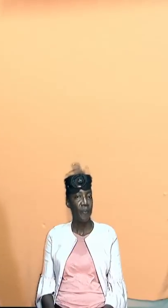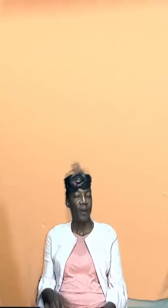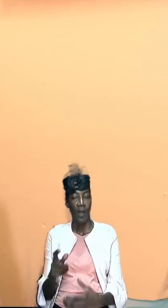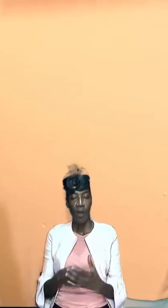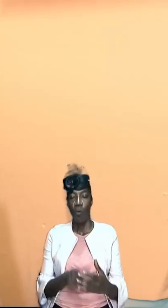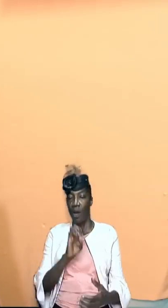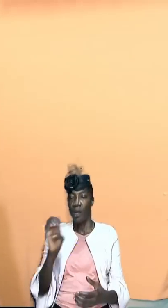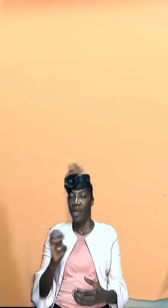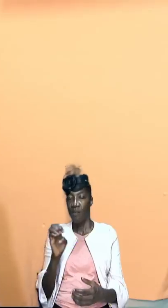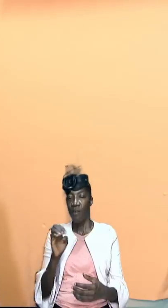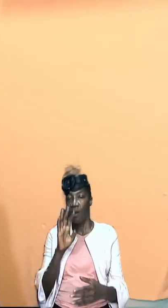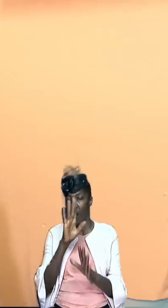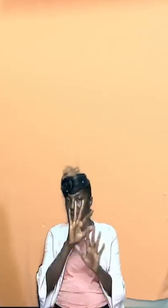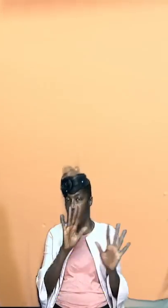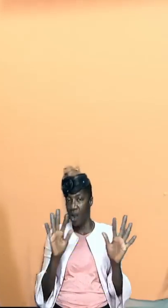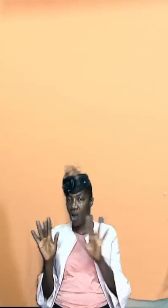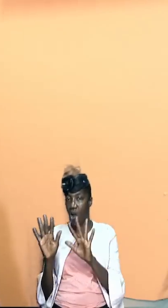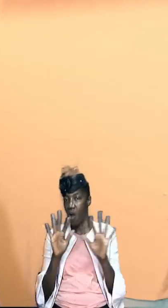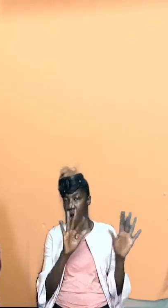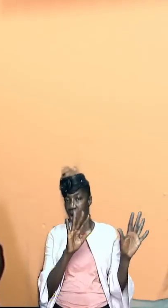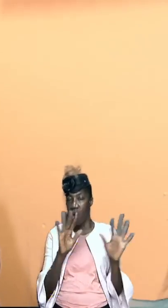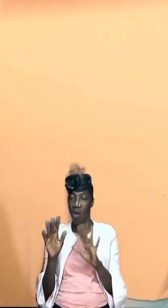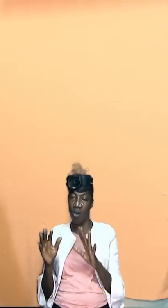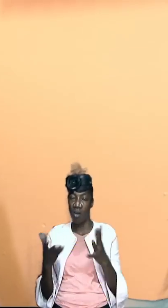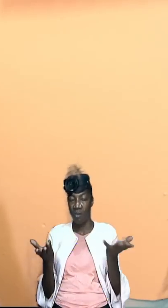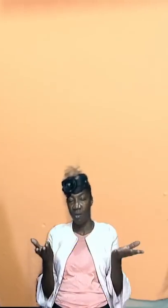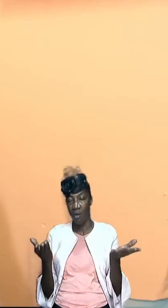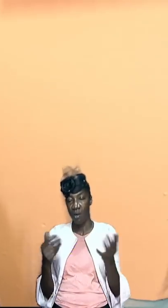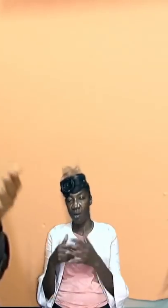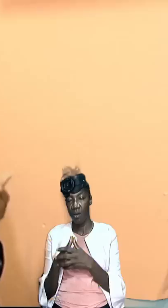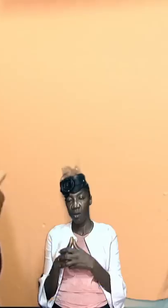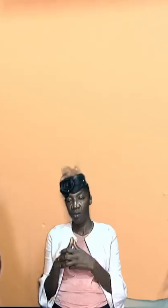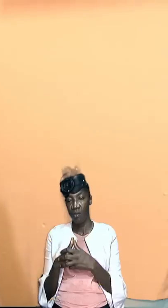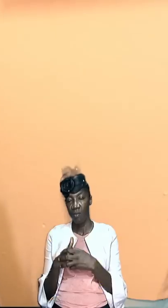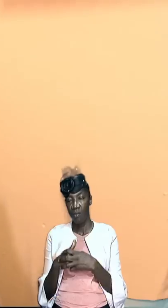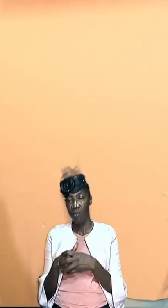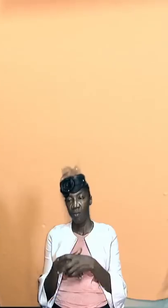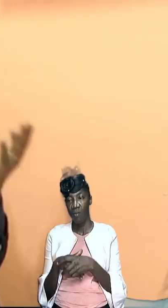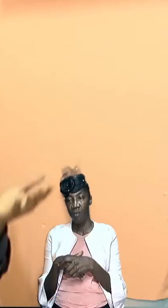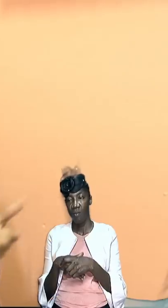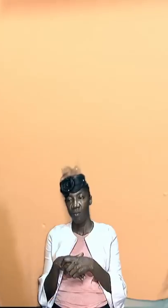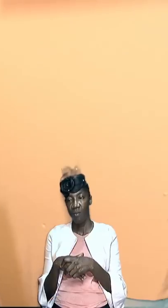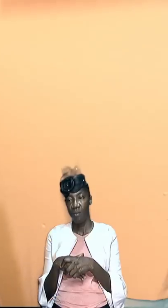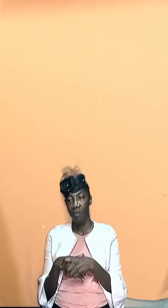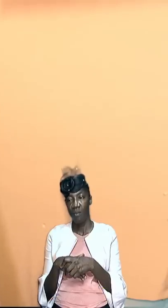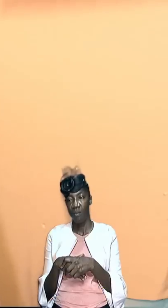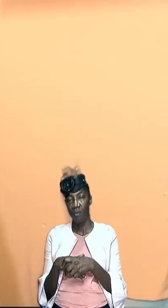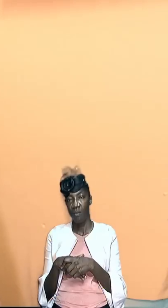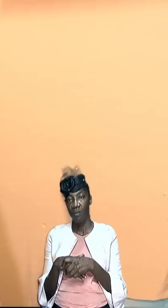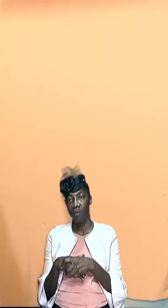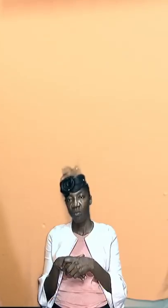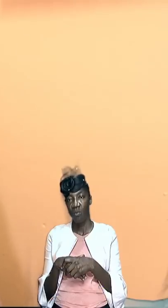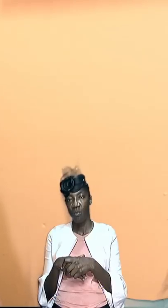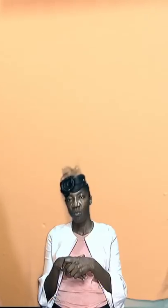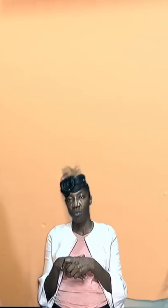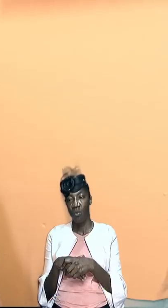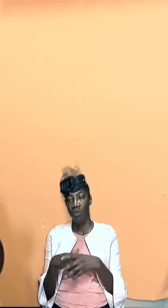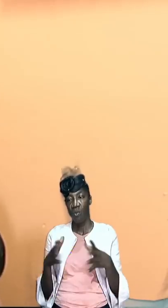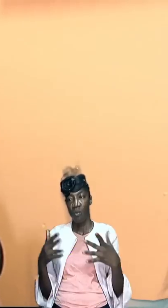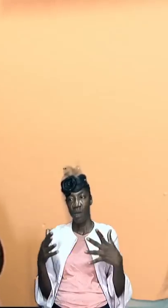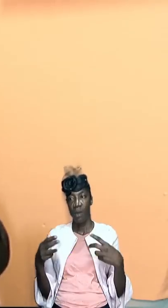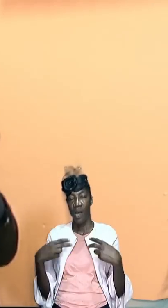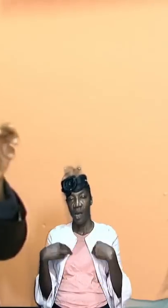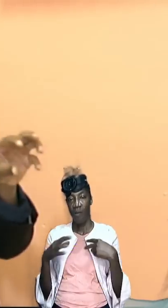whatever their color were, and we can almost assume it based on genetics, you know, it's just, I won't go into that for now, but they would have